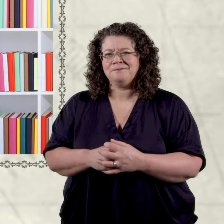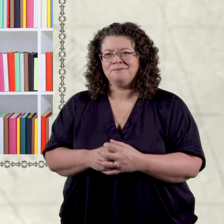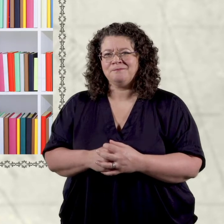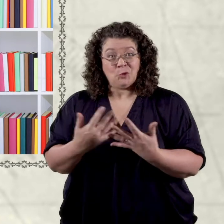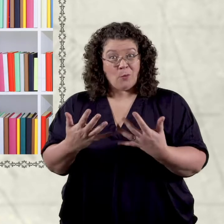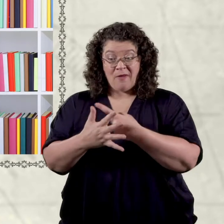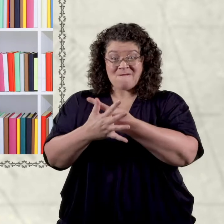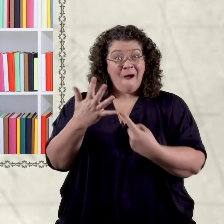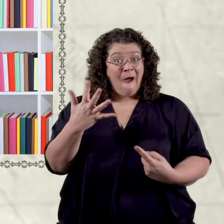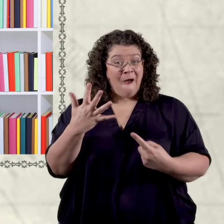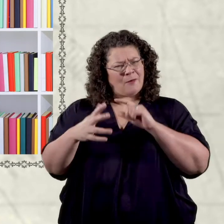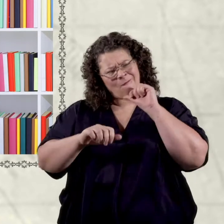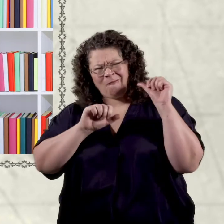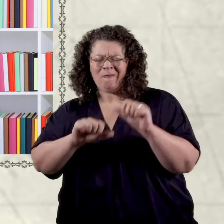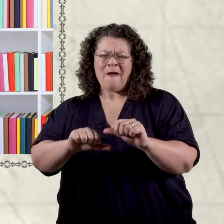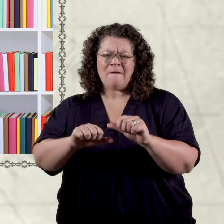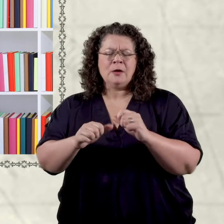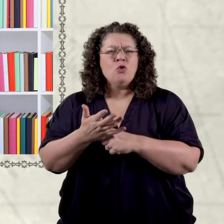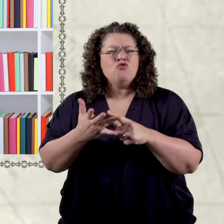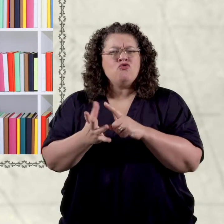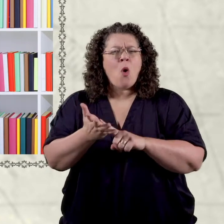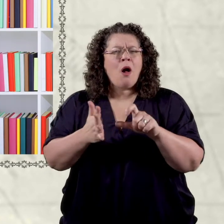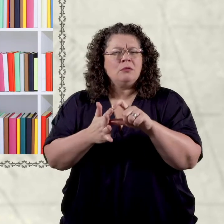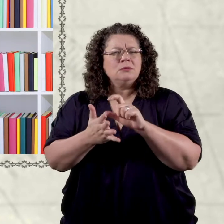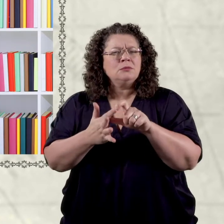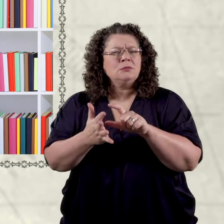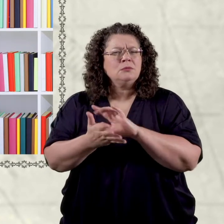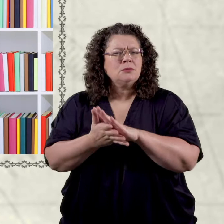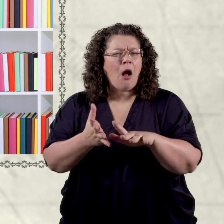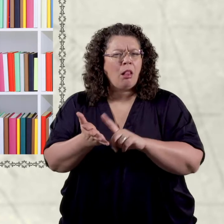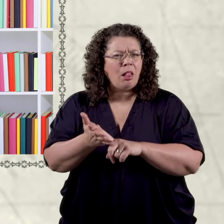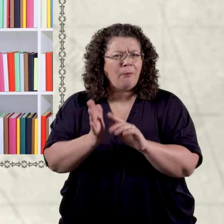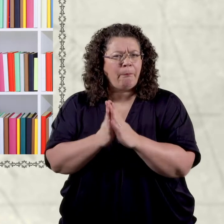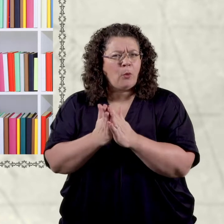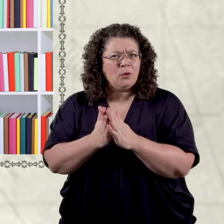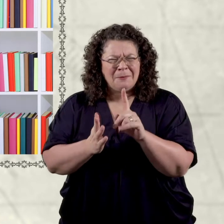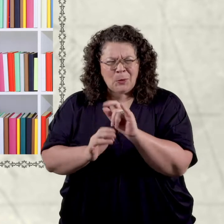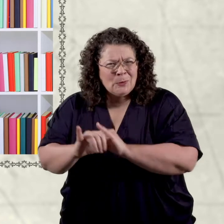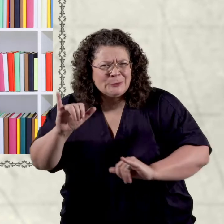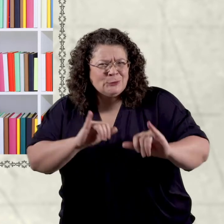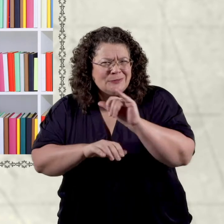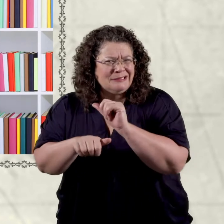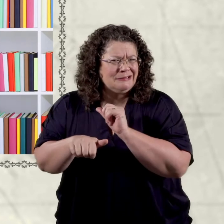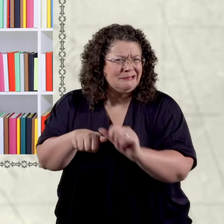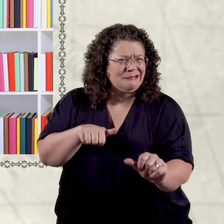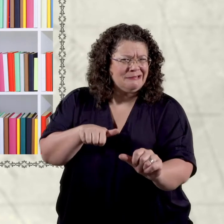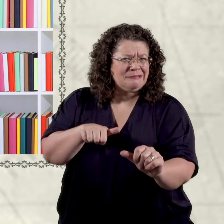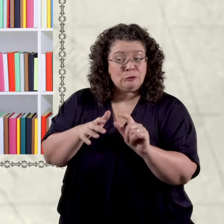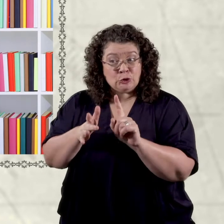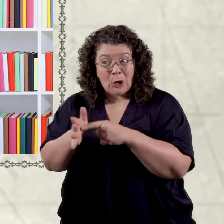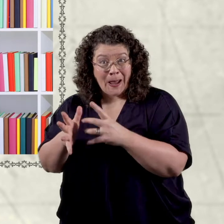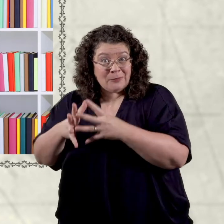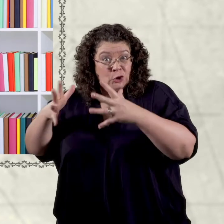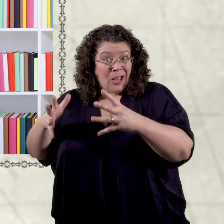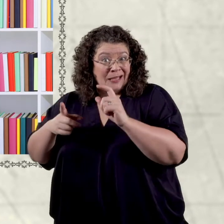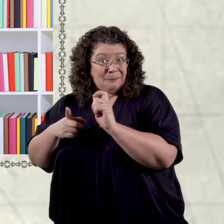So here are my favourite Roald Dahl books. But which one is the best? Is it James and the Giant